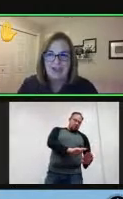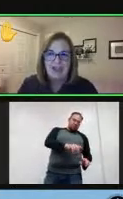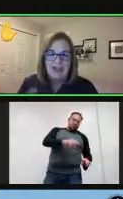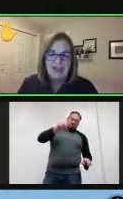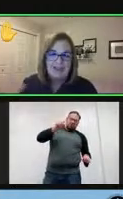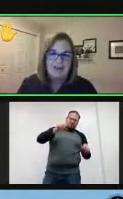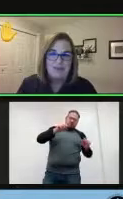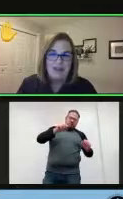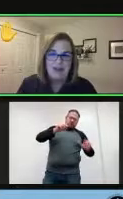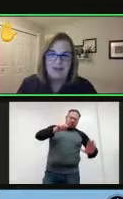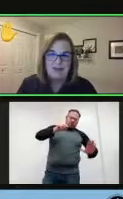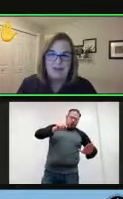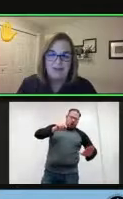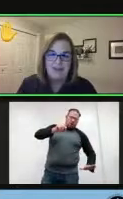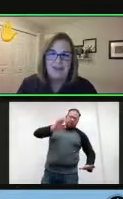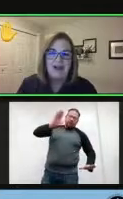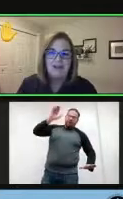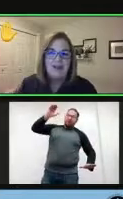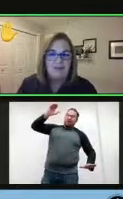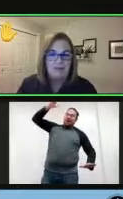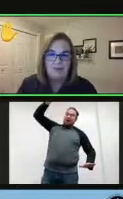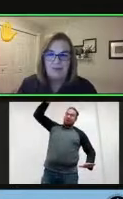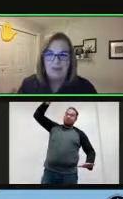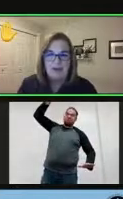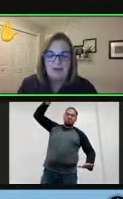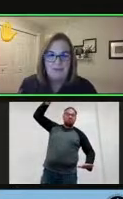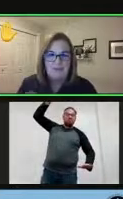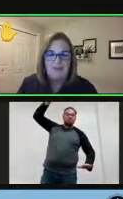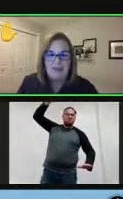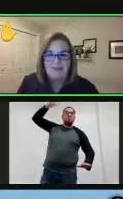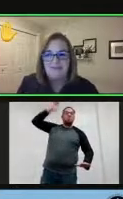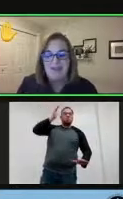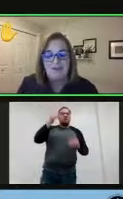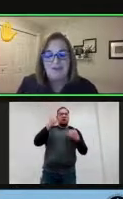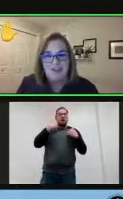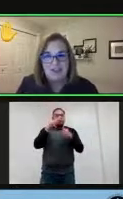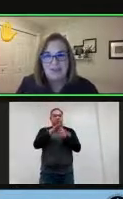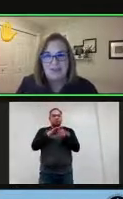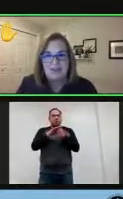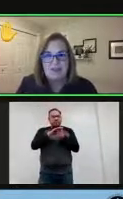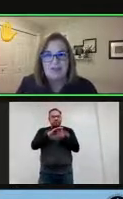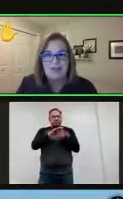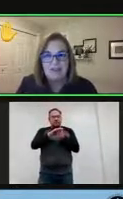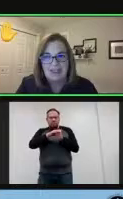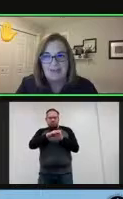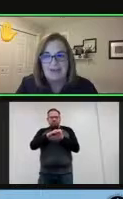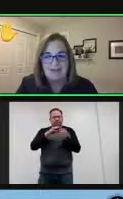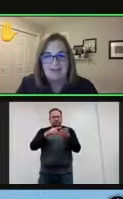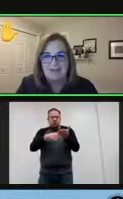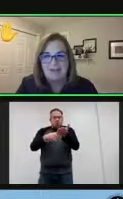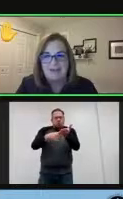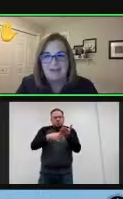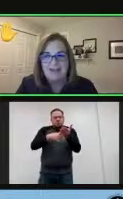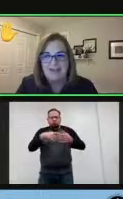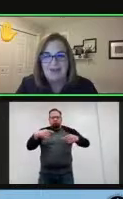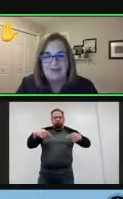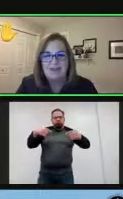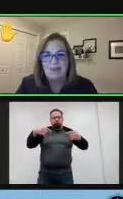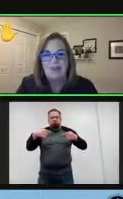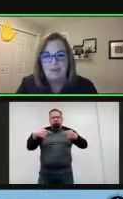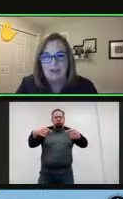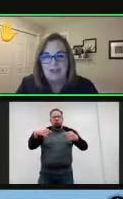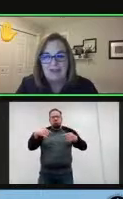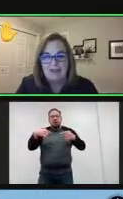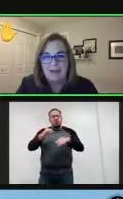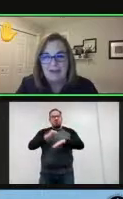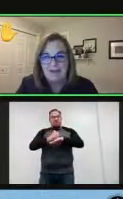higher, and that would allow you a lot of room for that negotiation with your new superintendent based on, you know, just what